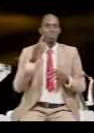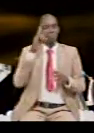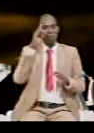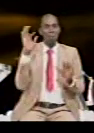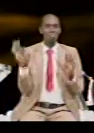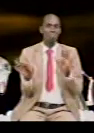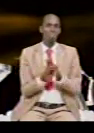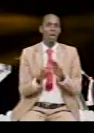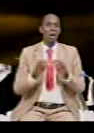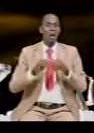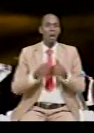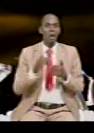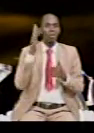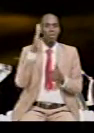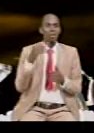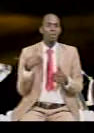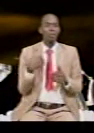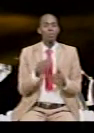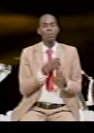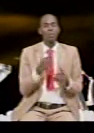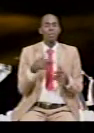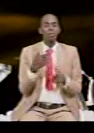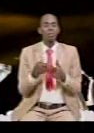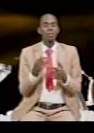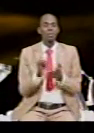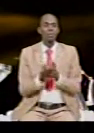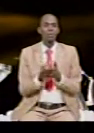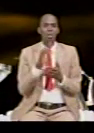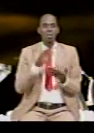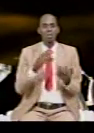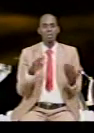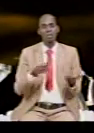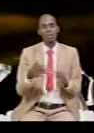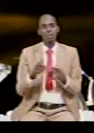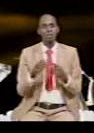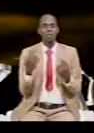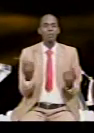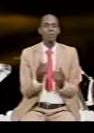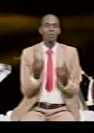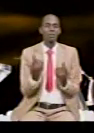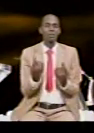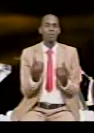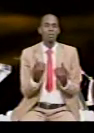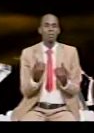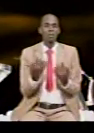we that are dead to sin live any longer therein? In